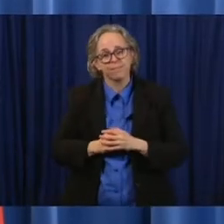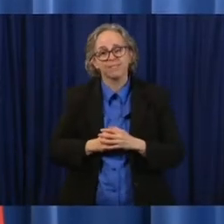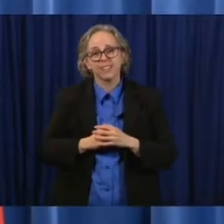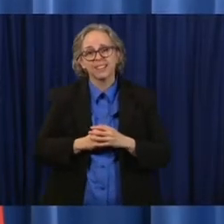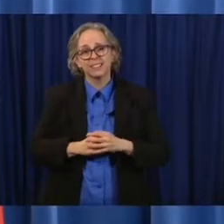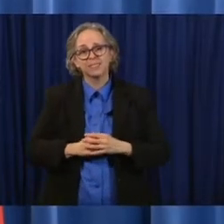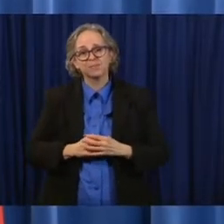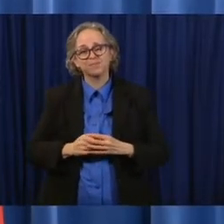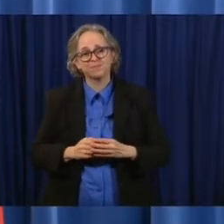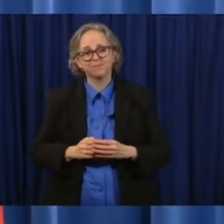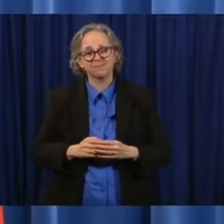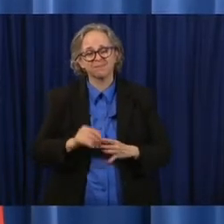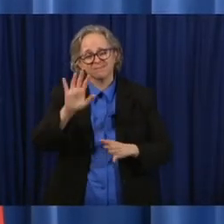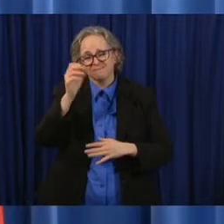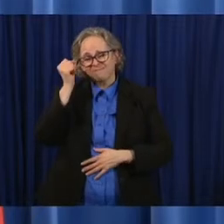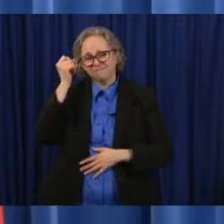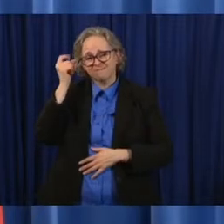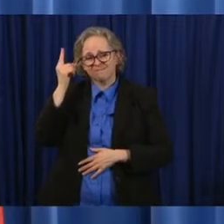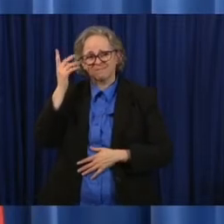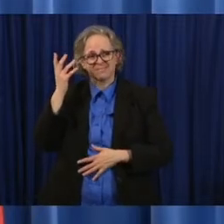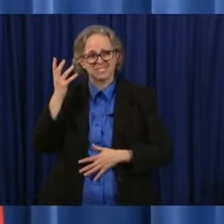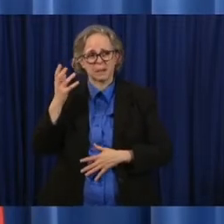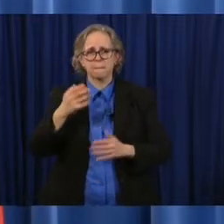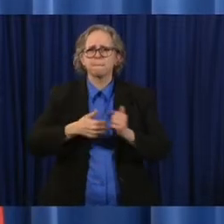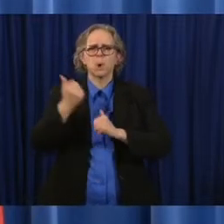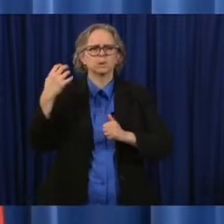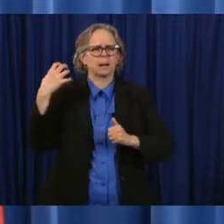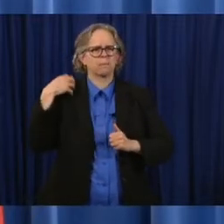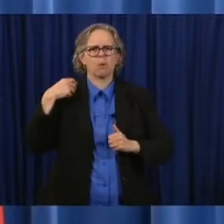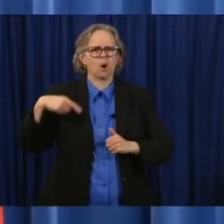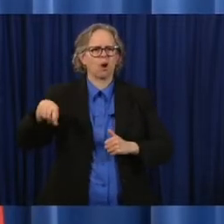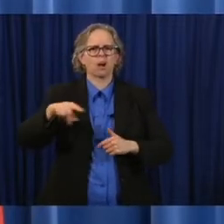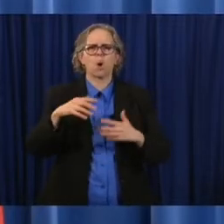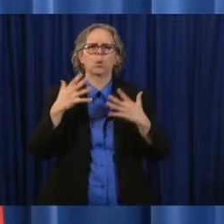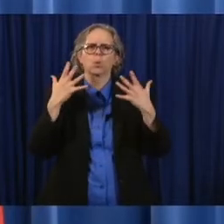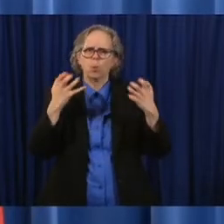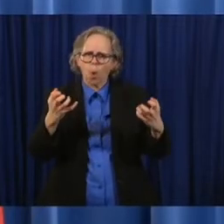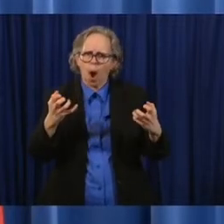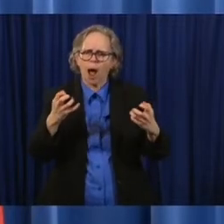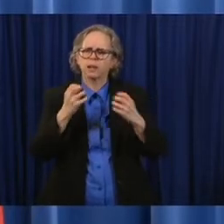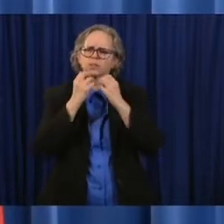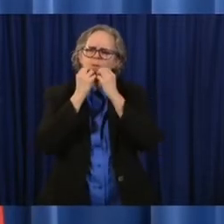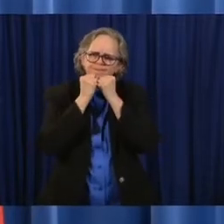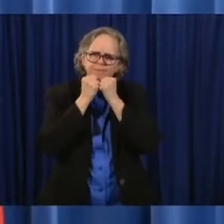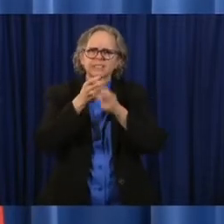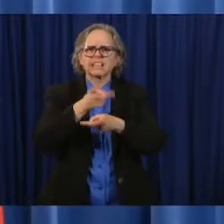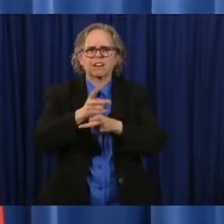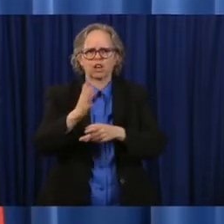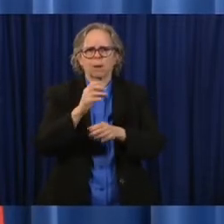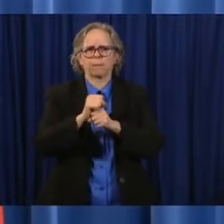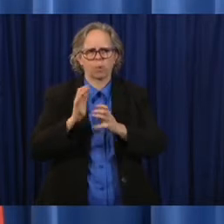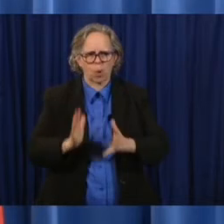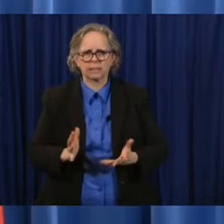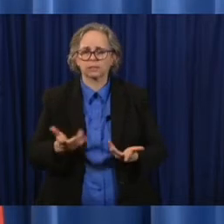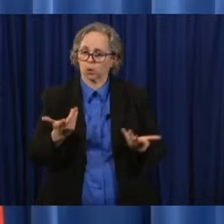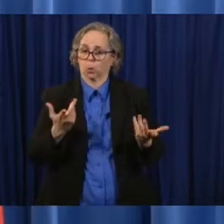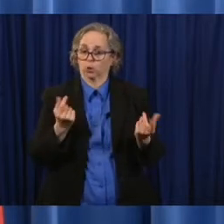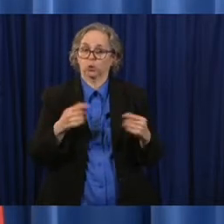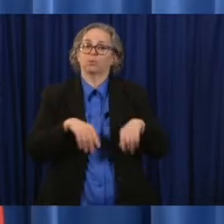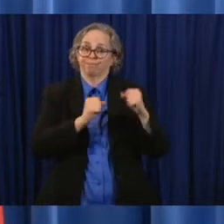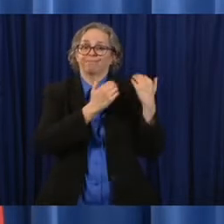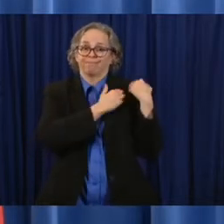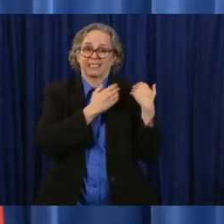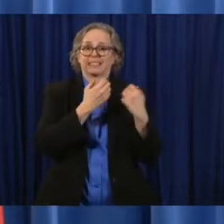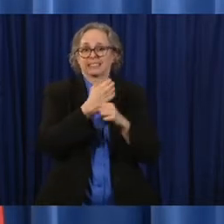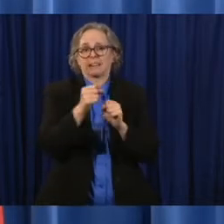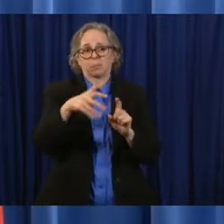Vast majority of employers want to take care of their workers. They want to make sure that they have a safe place to work. If a worker